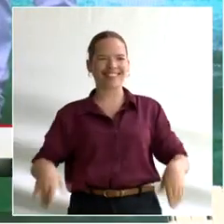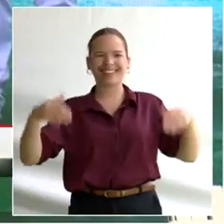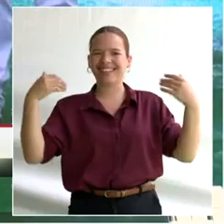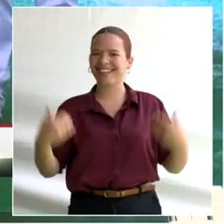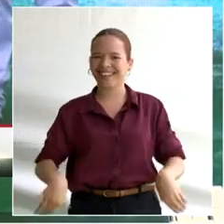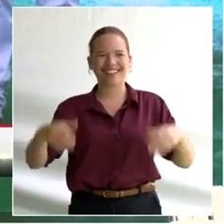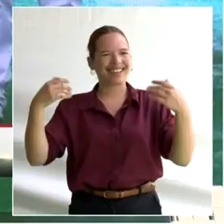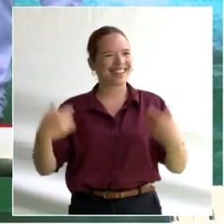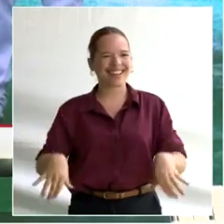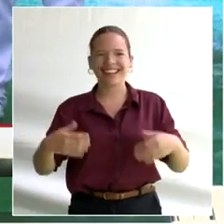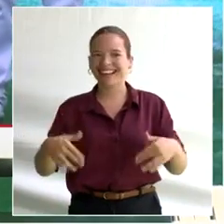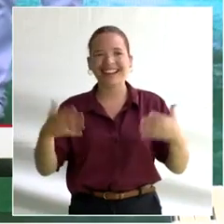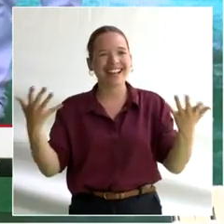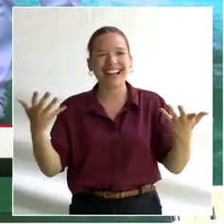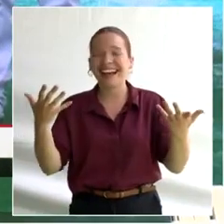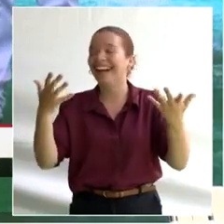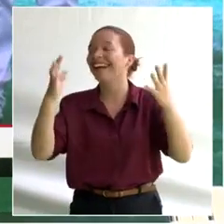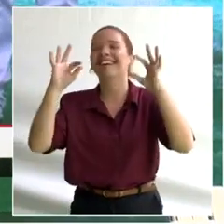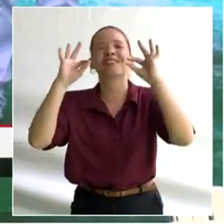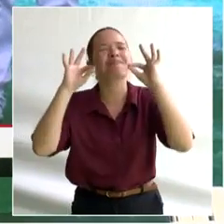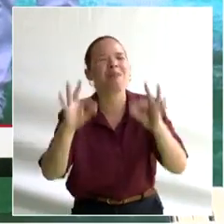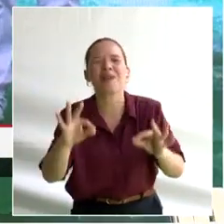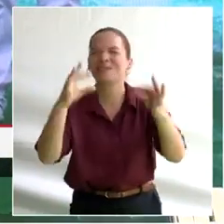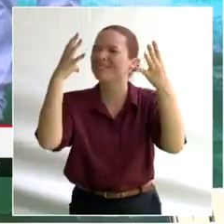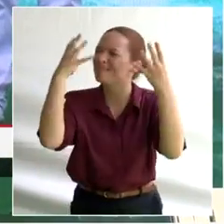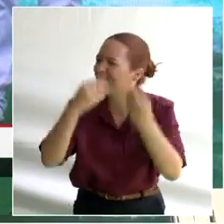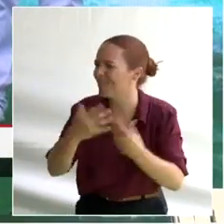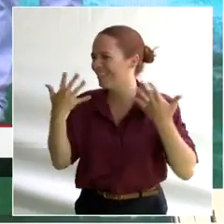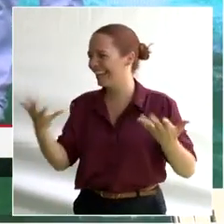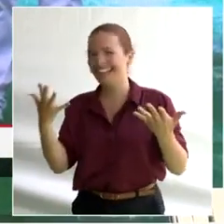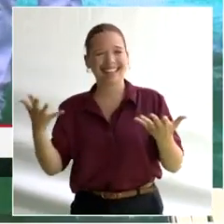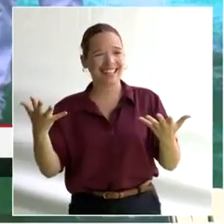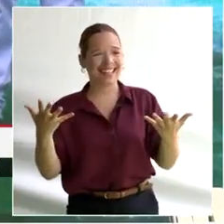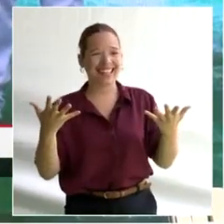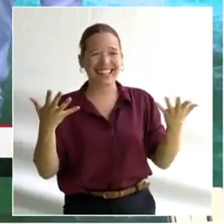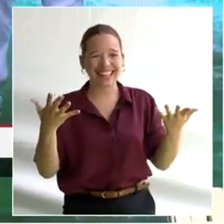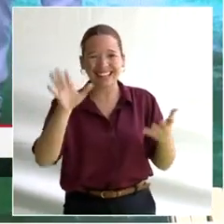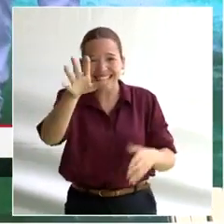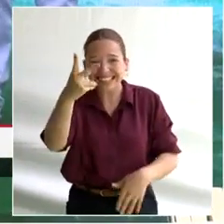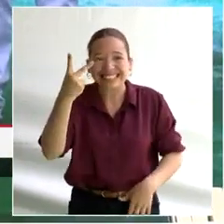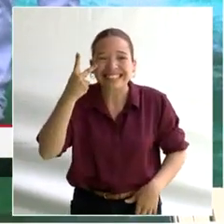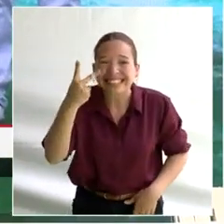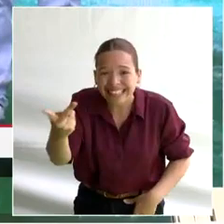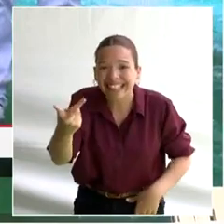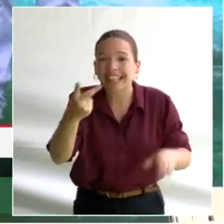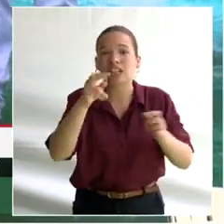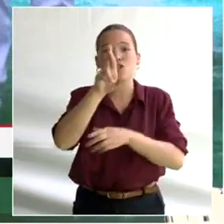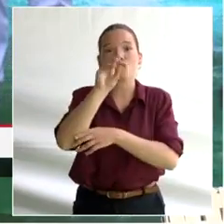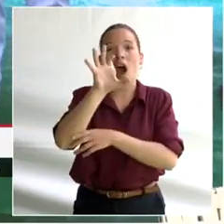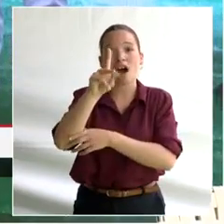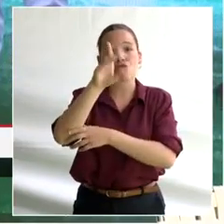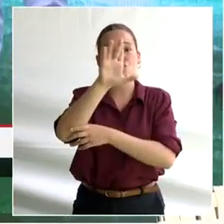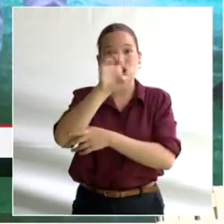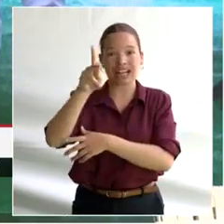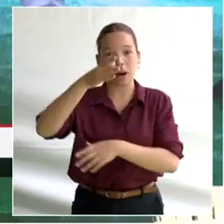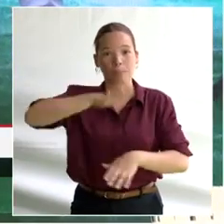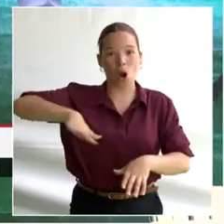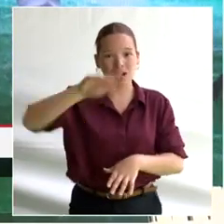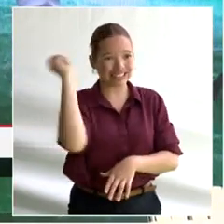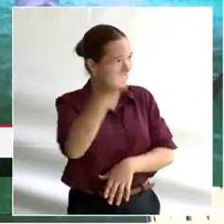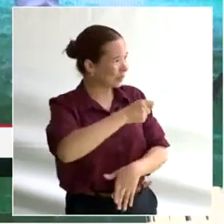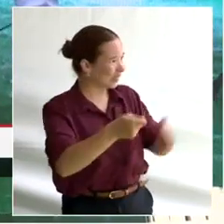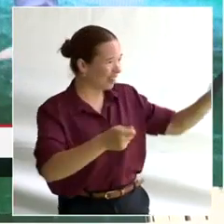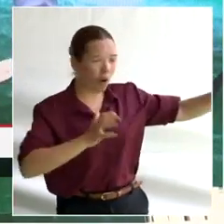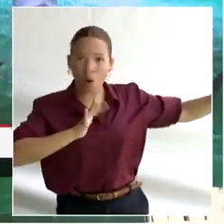poetic that we're here today looking at Rock Creek Park, one of our nation's premier parks, that for